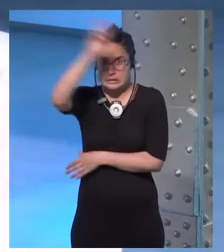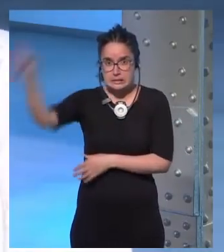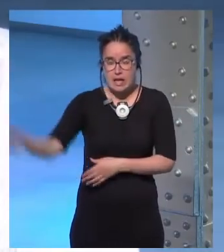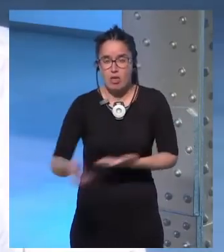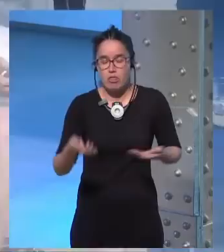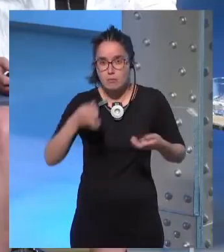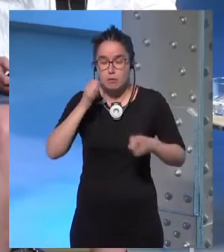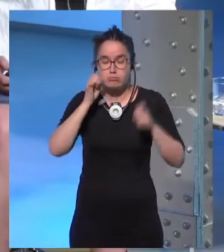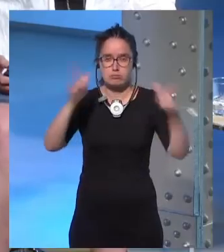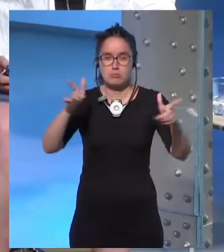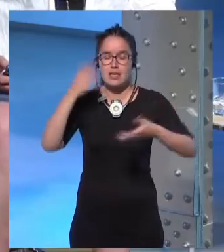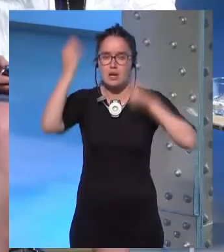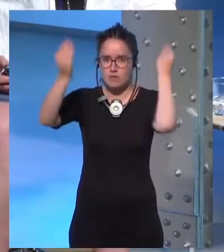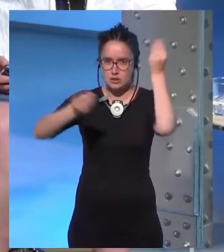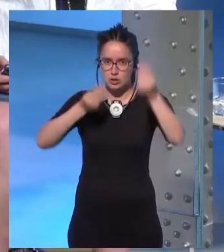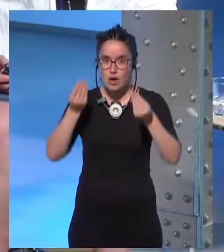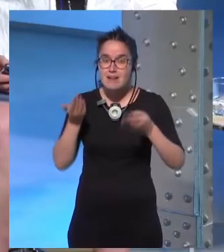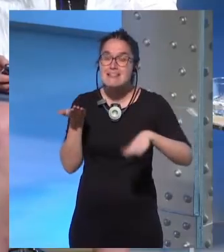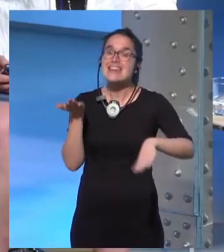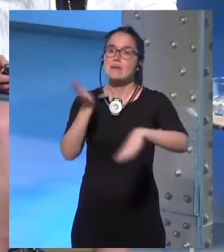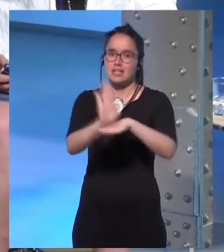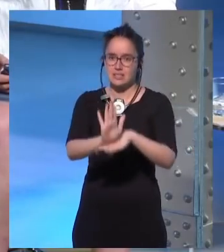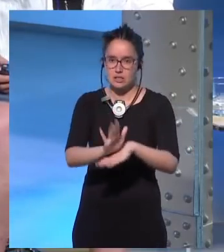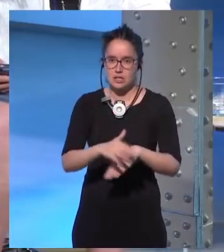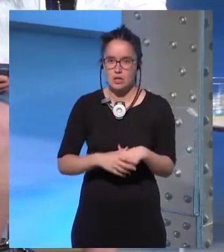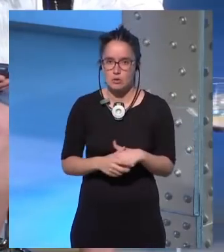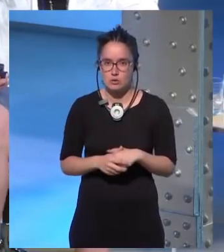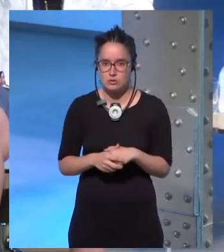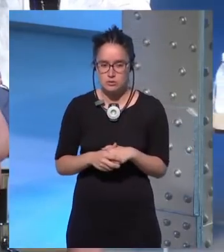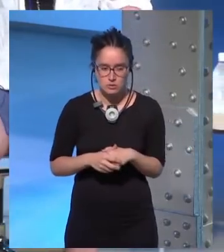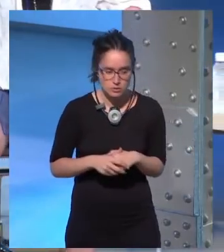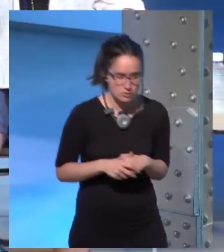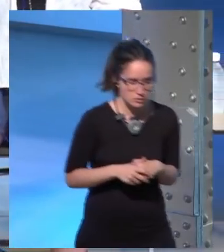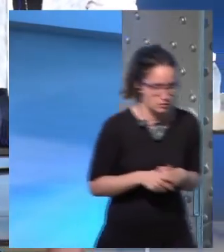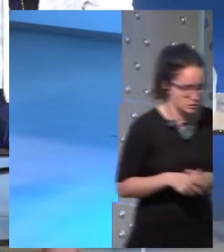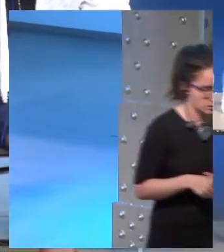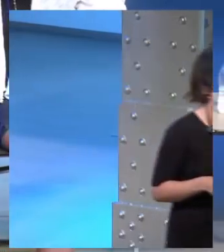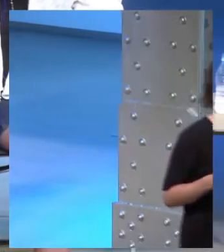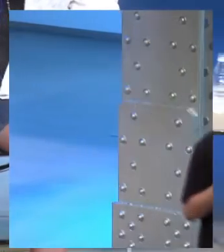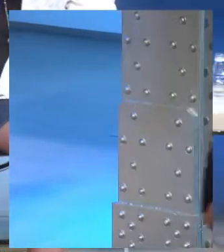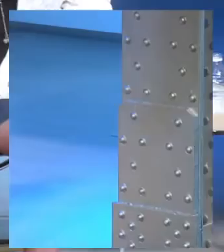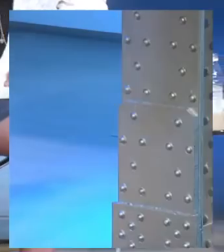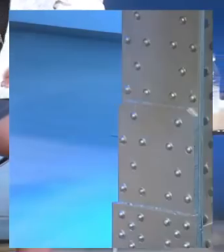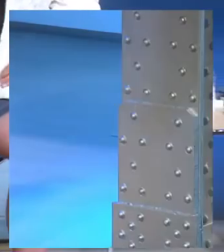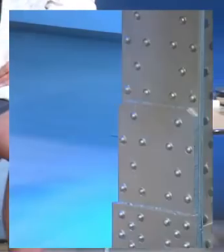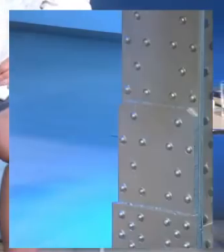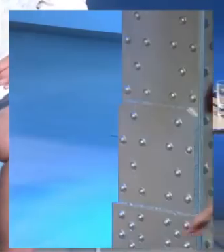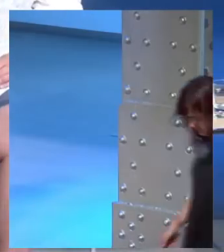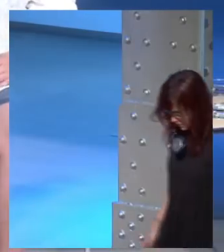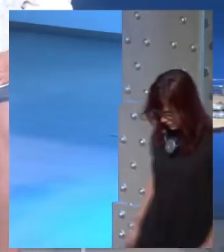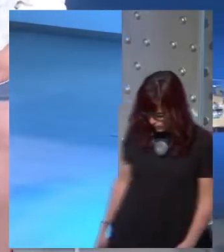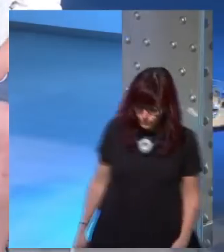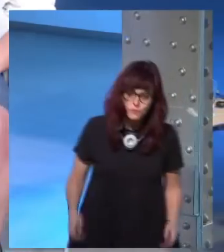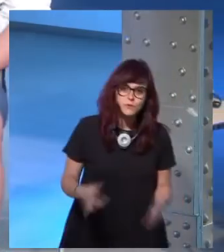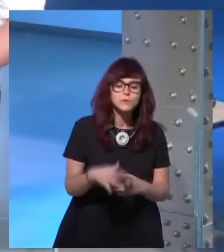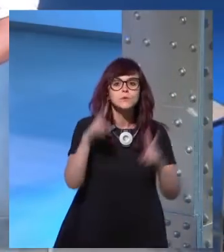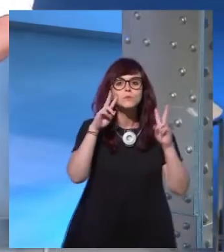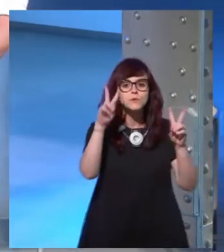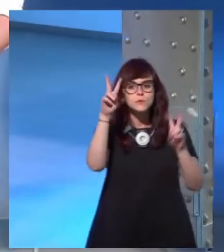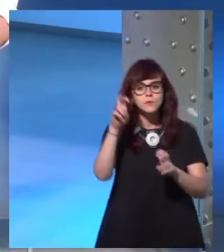Se reflexiona. We're always reflecting on how we decode the stories, and